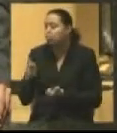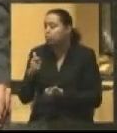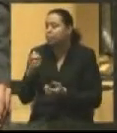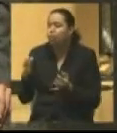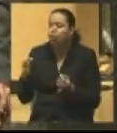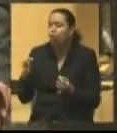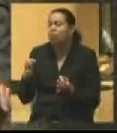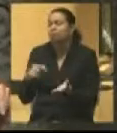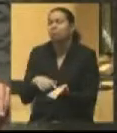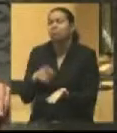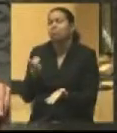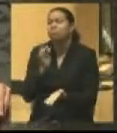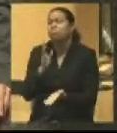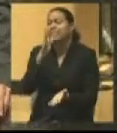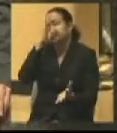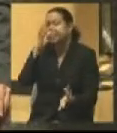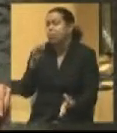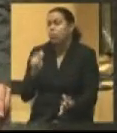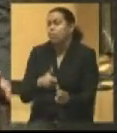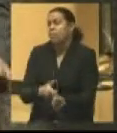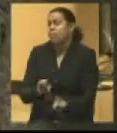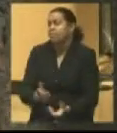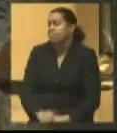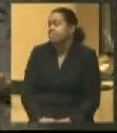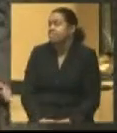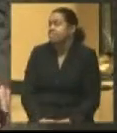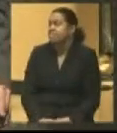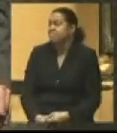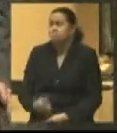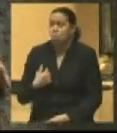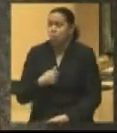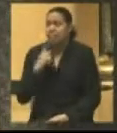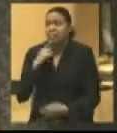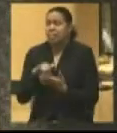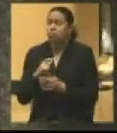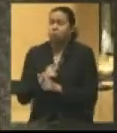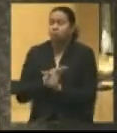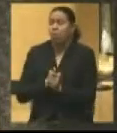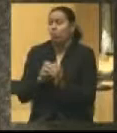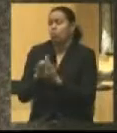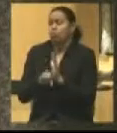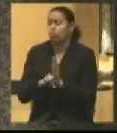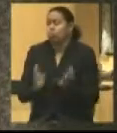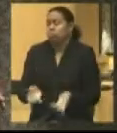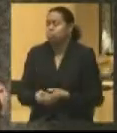issued a disgraceful decision and we don't have to abide by it. And we think it was constitutional. And there isn't anything